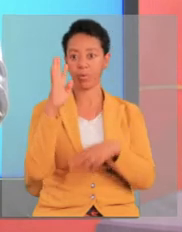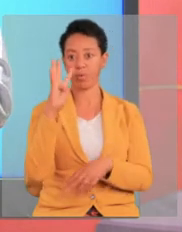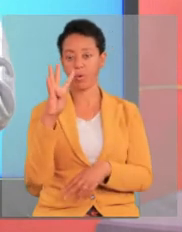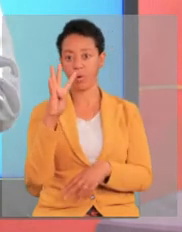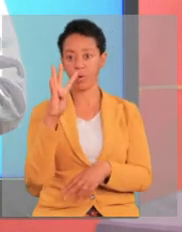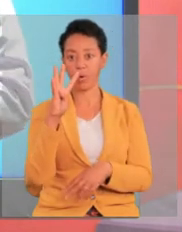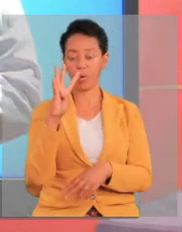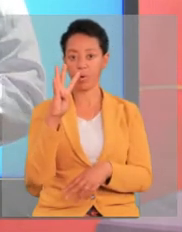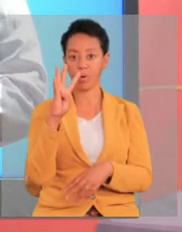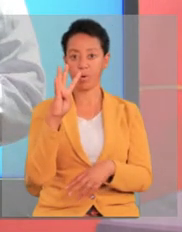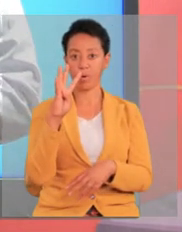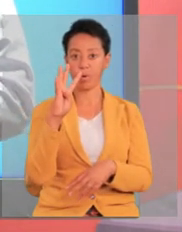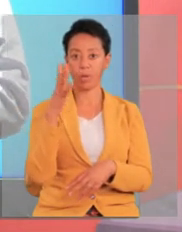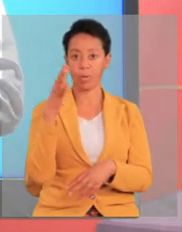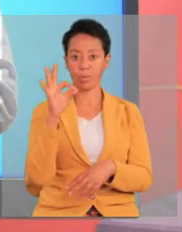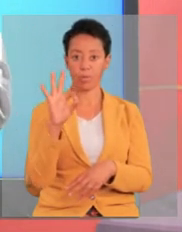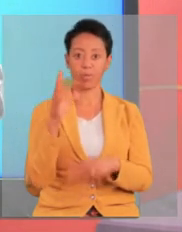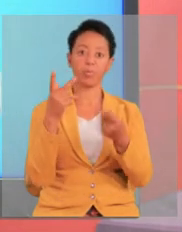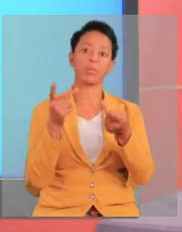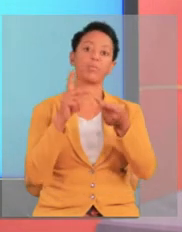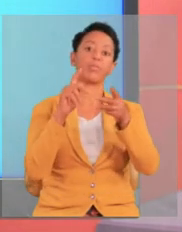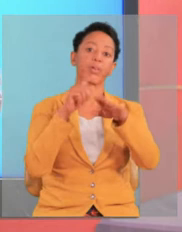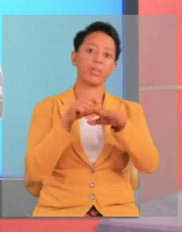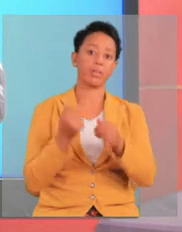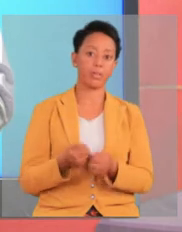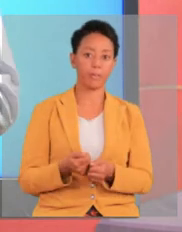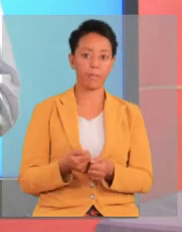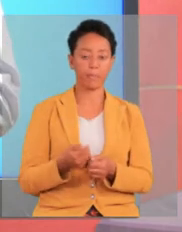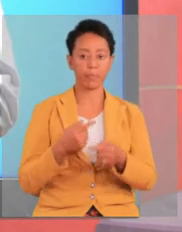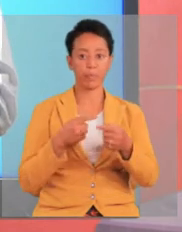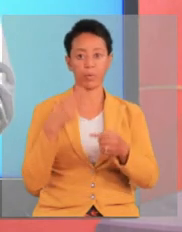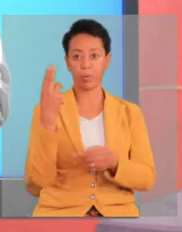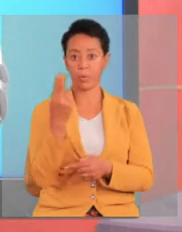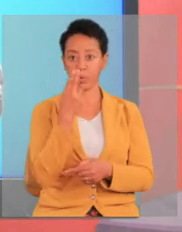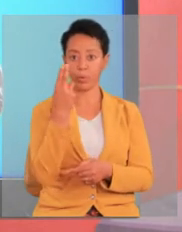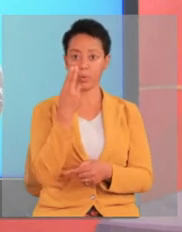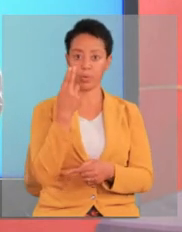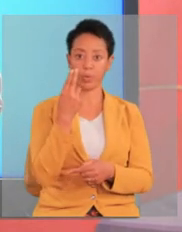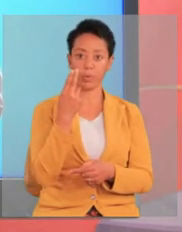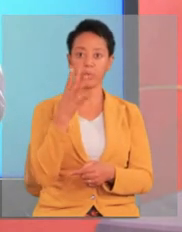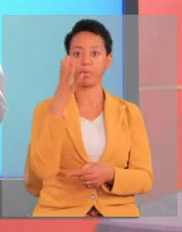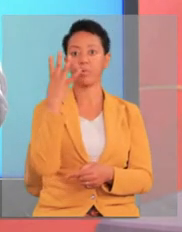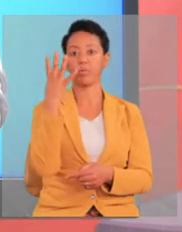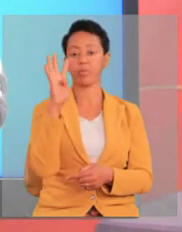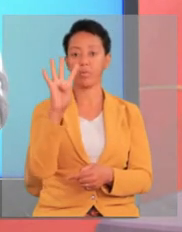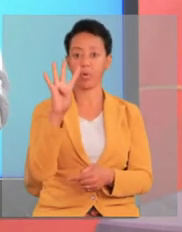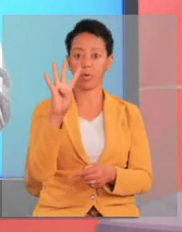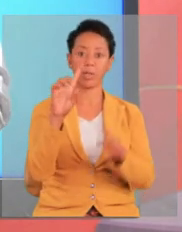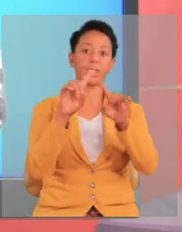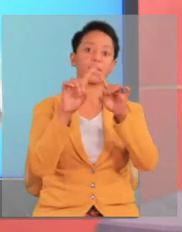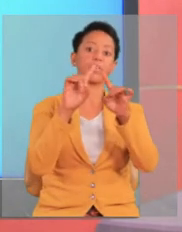present perfect tense. That means present perfect tense can be used in four